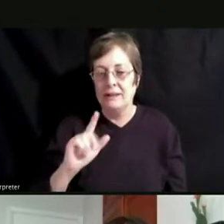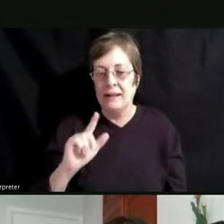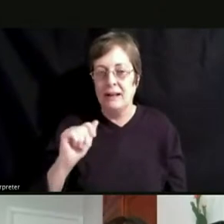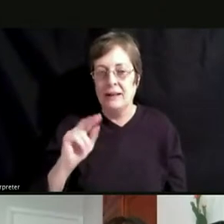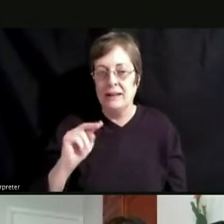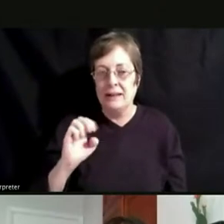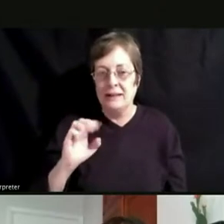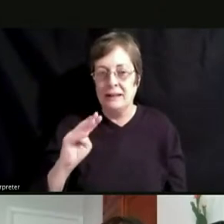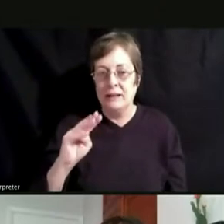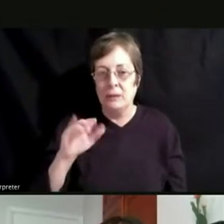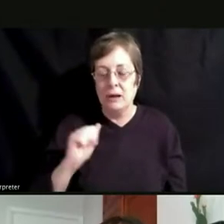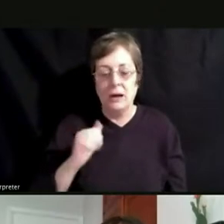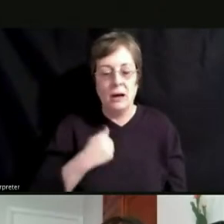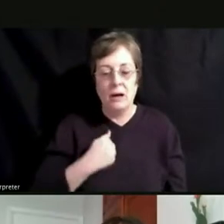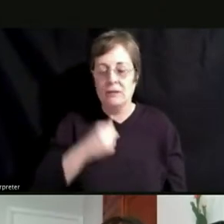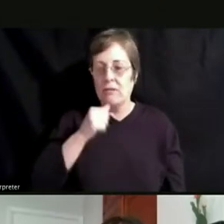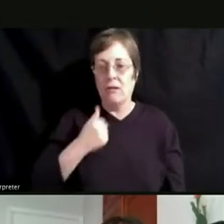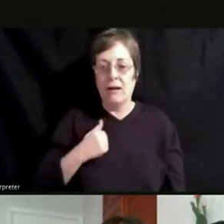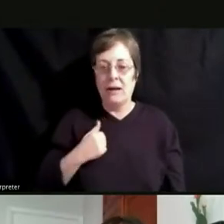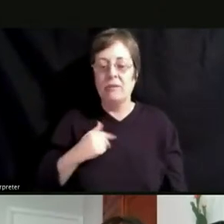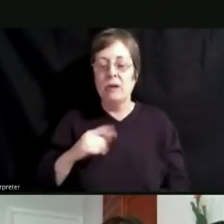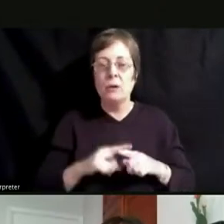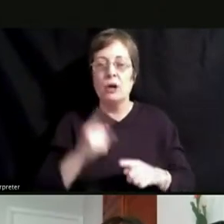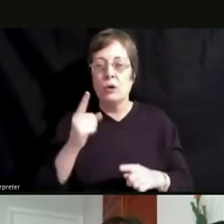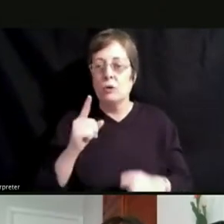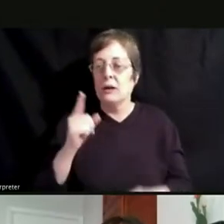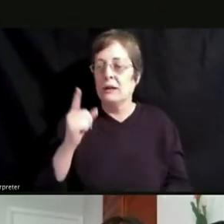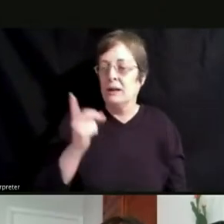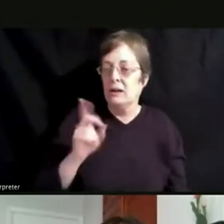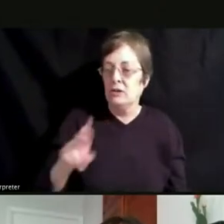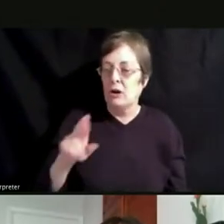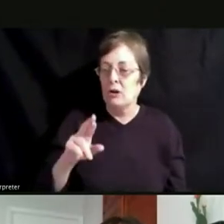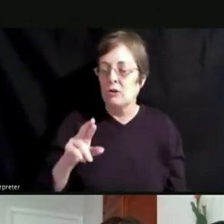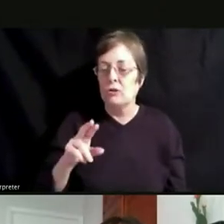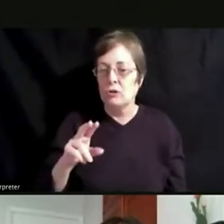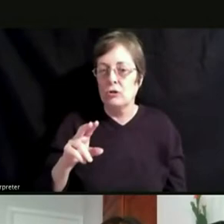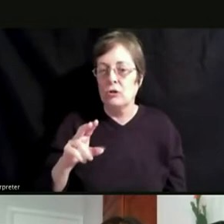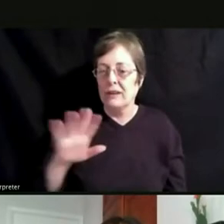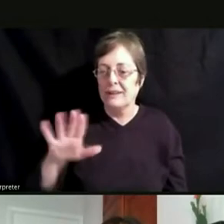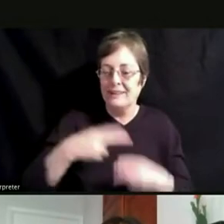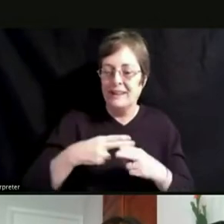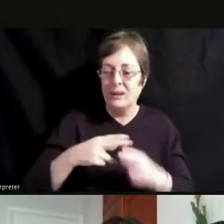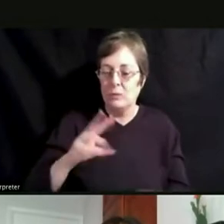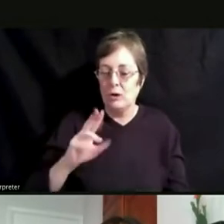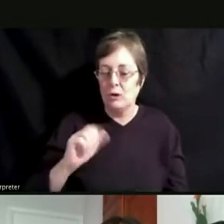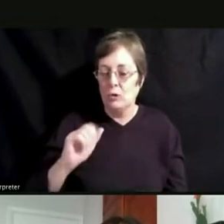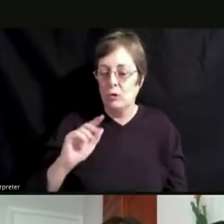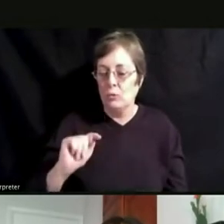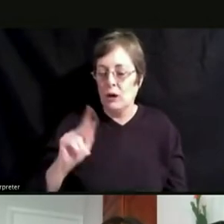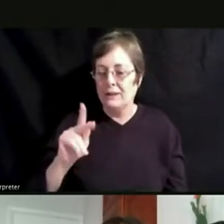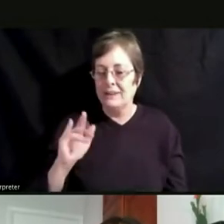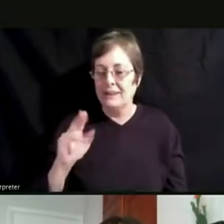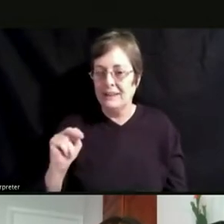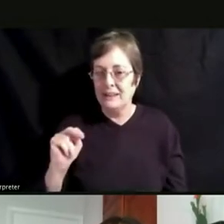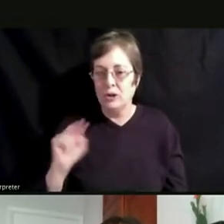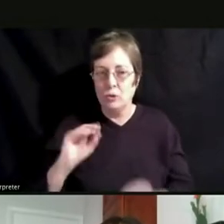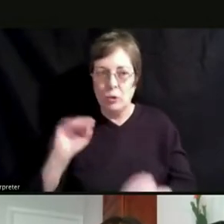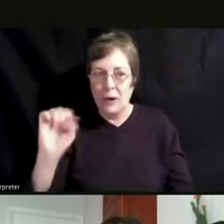was a doctor's name. They'd always say Dr. Watkins without an S. And my mom would always say, you're going to be a doctor one